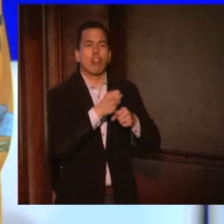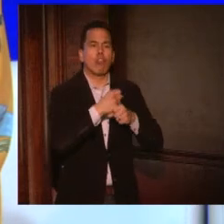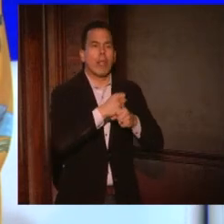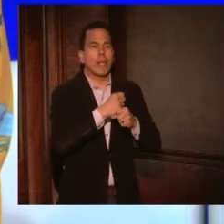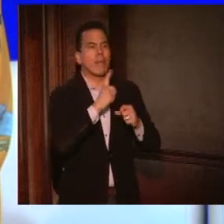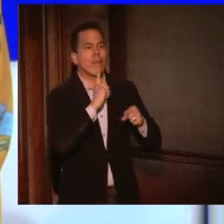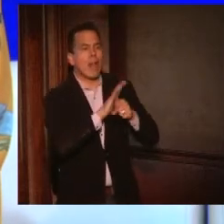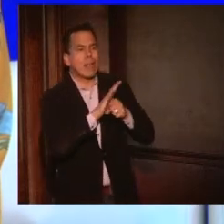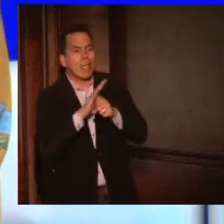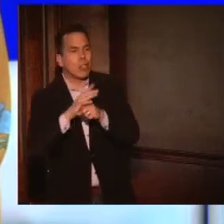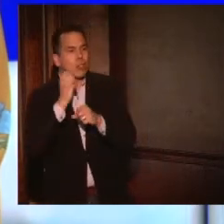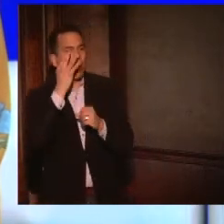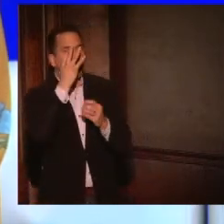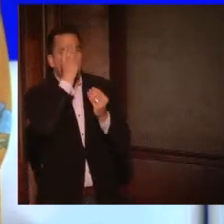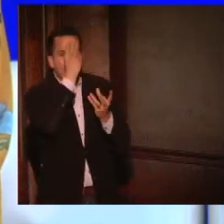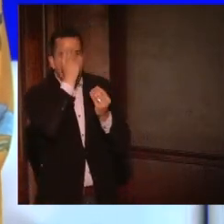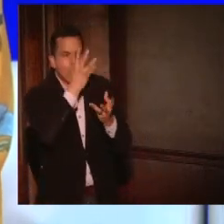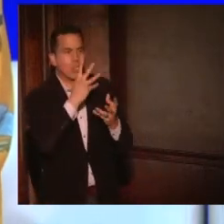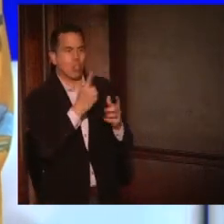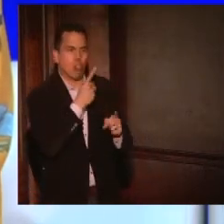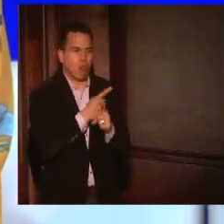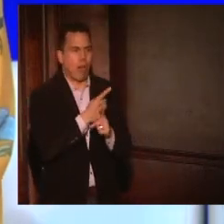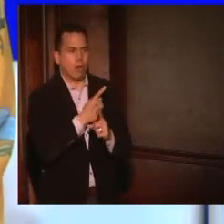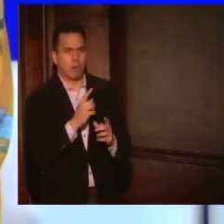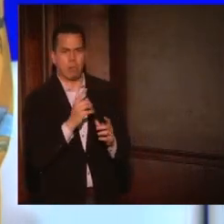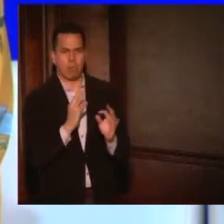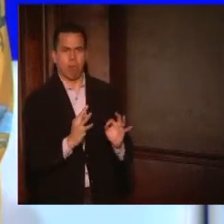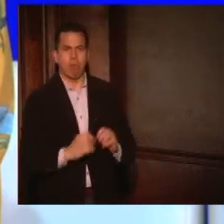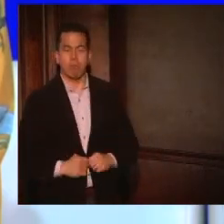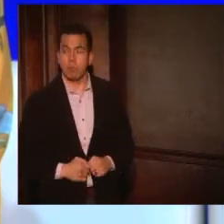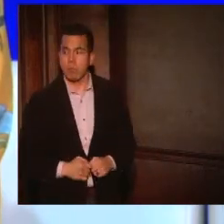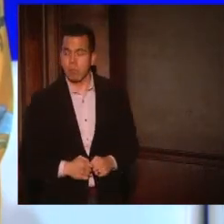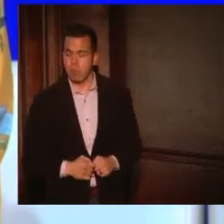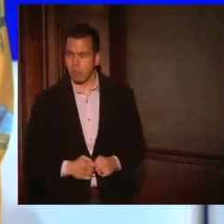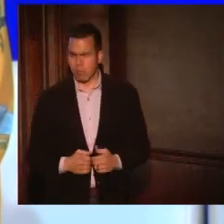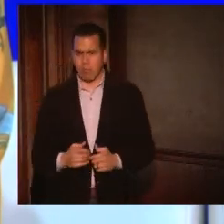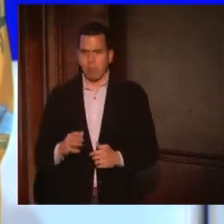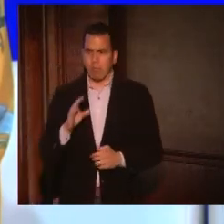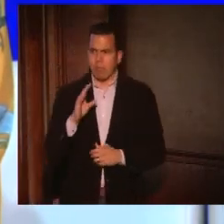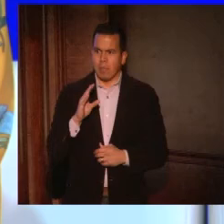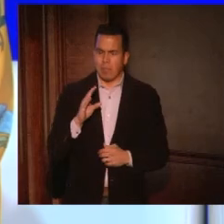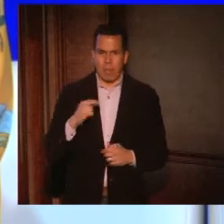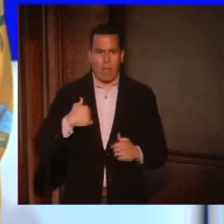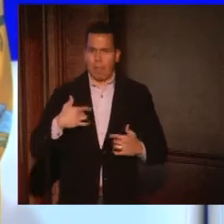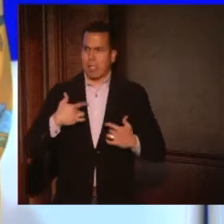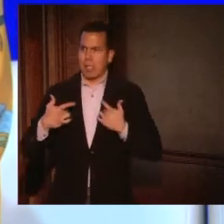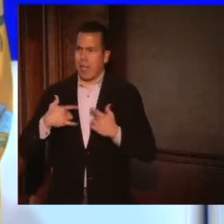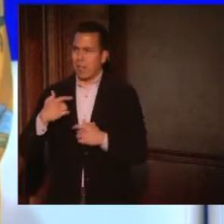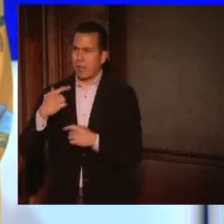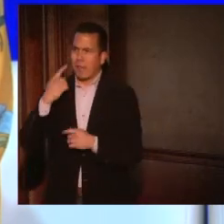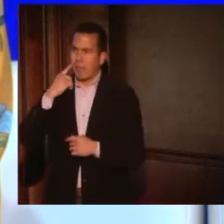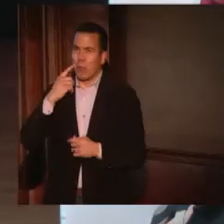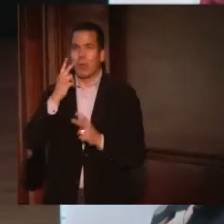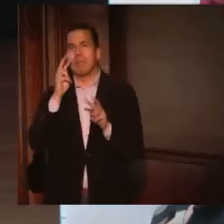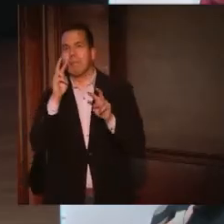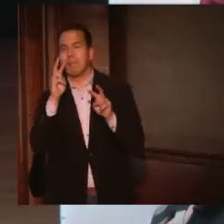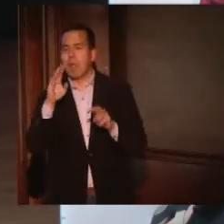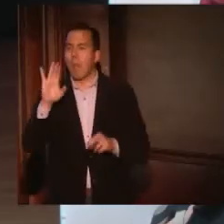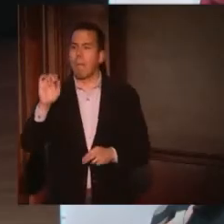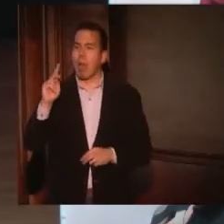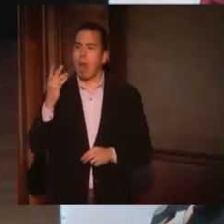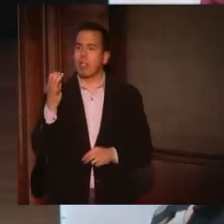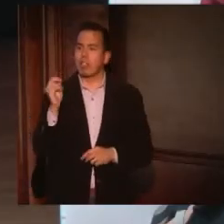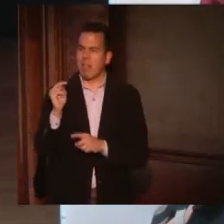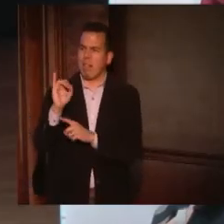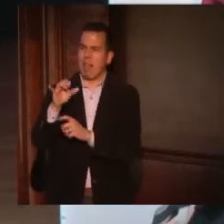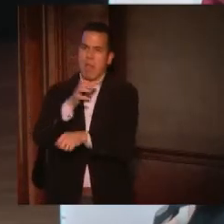that the information that's being pulled is correct and accurate. Well, you know, and I think what's really exciting about blockchain is it kind of reminds me of, you know, when we started Social Good Summit, it's about